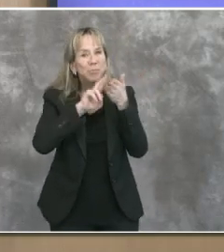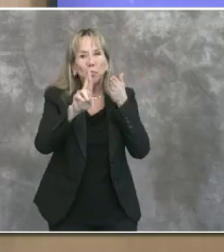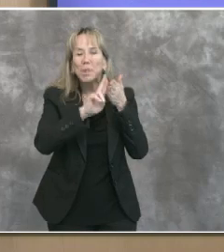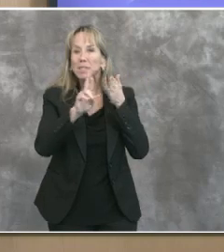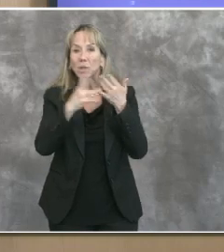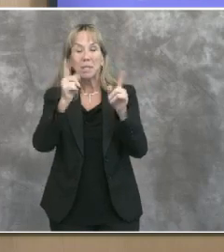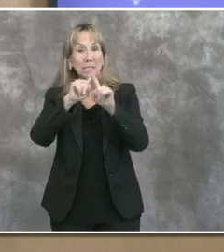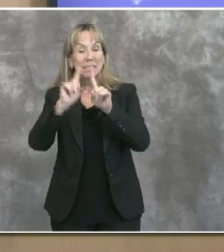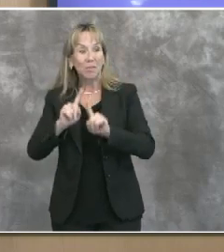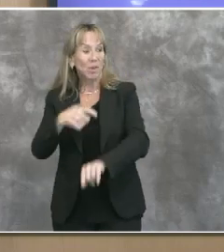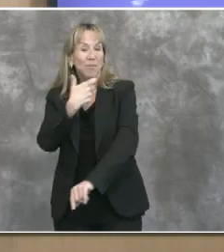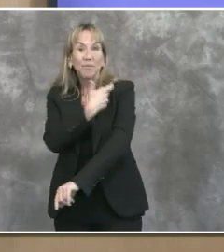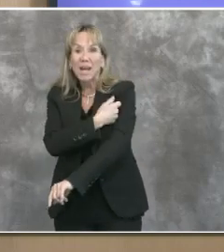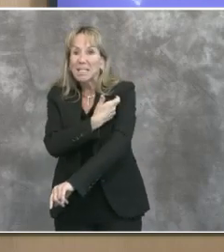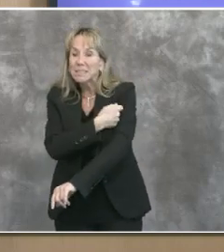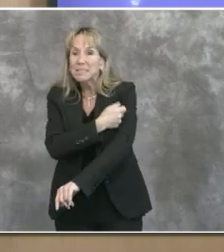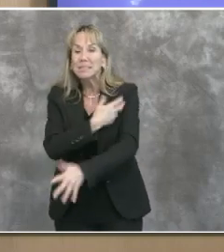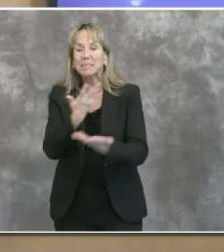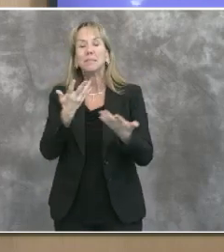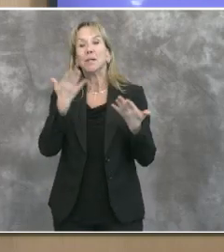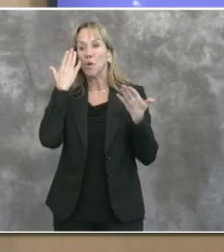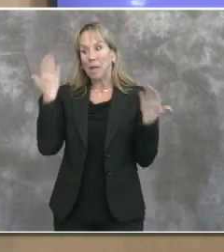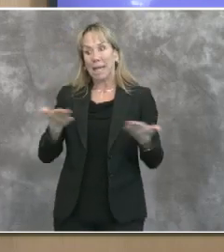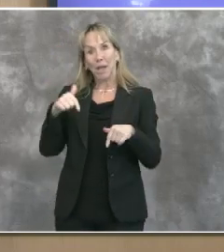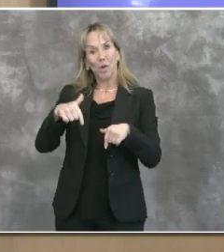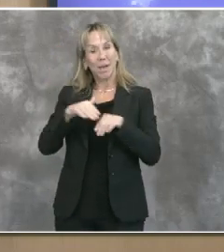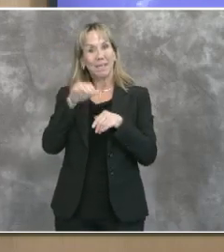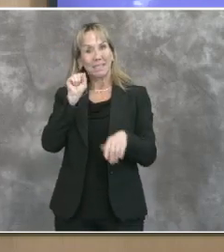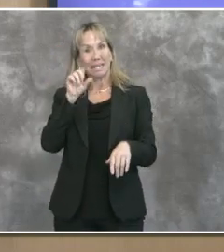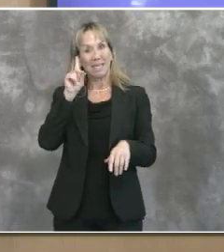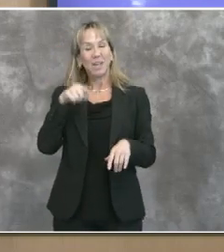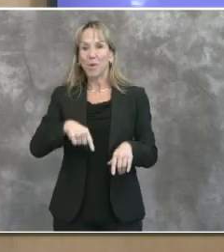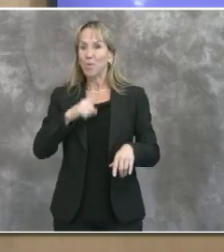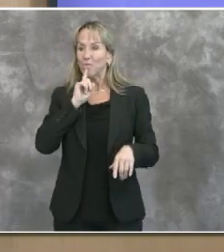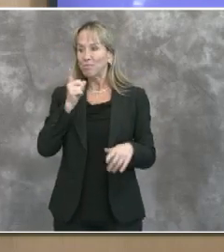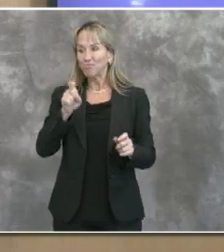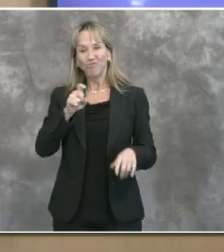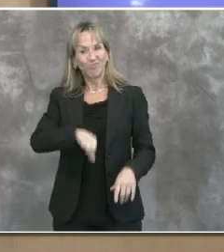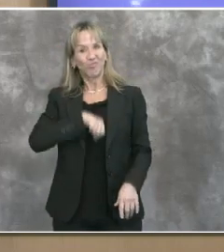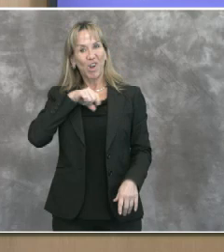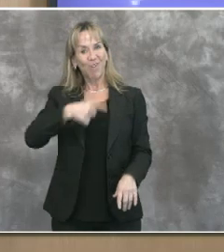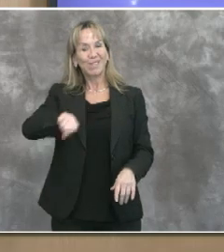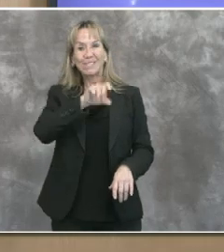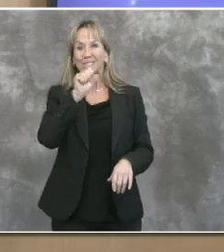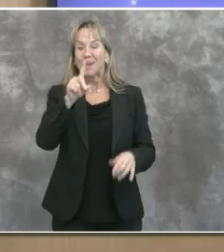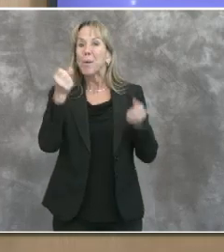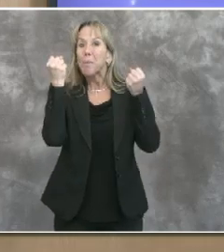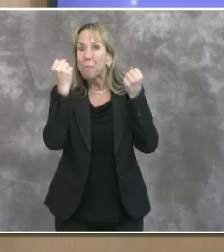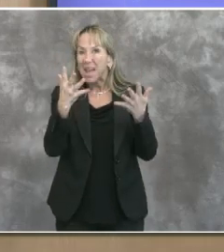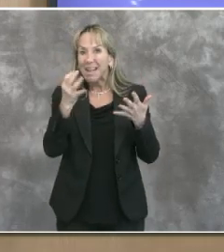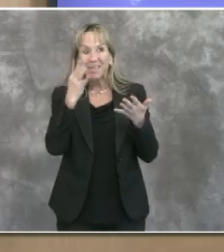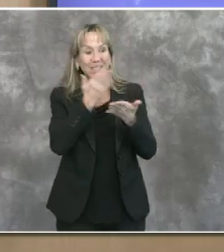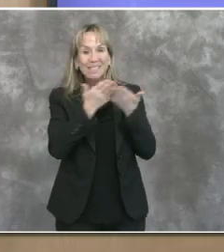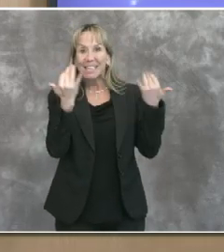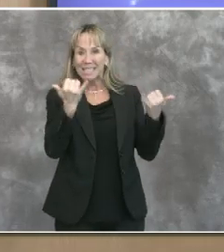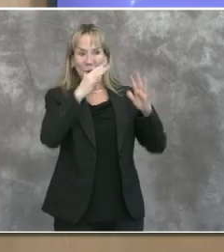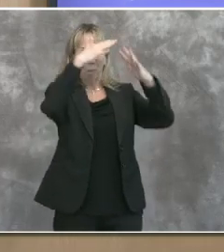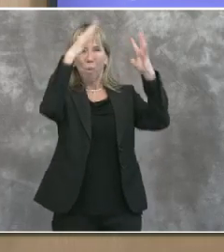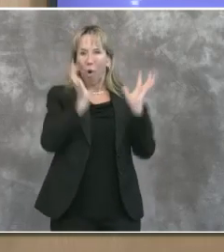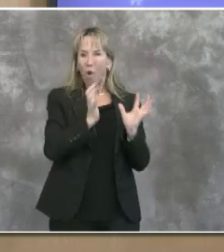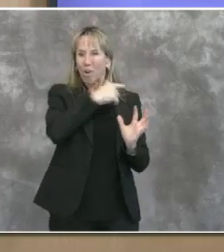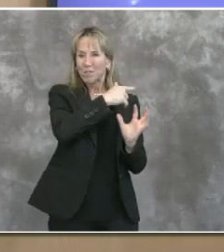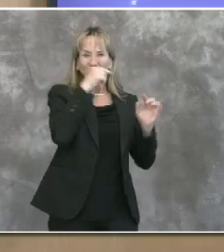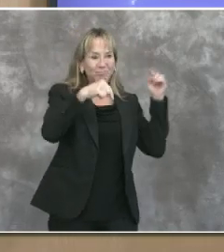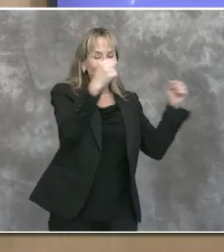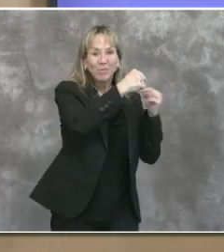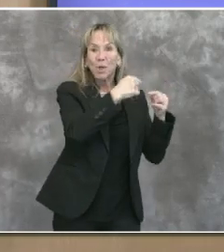research that happens in San Diego. We should be proud that some of the groundbreaking research from around the world is taking place at our institutions here, and